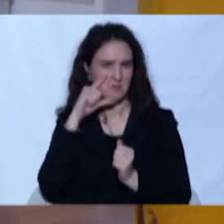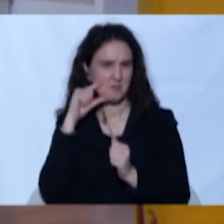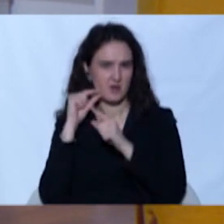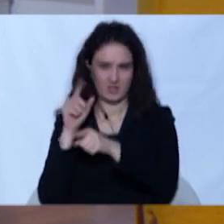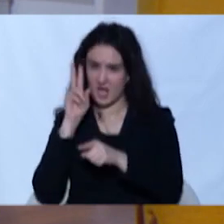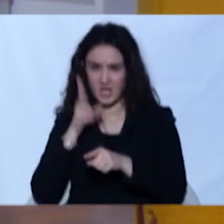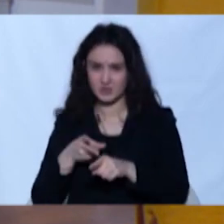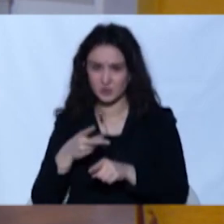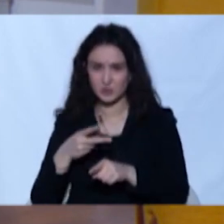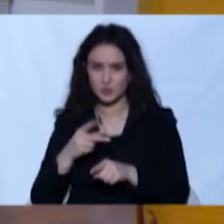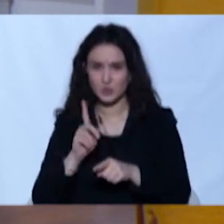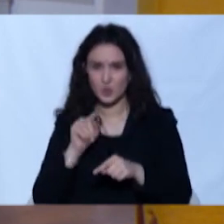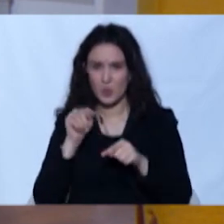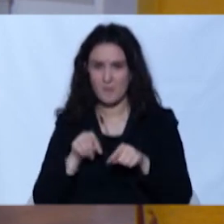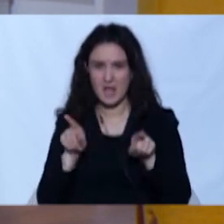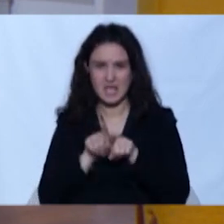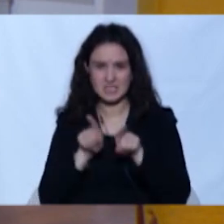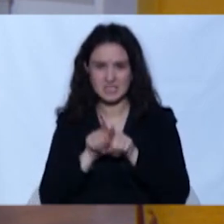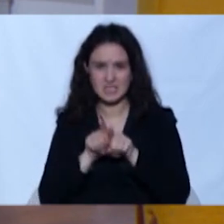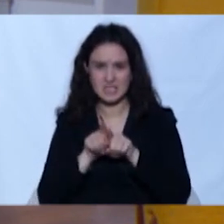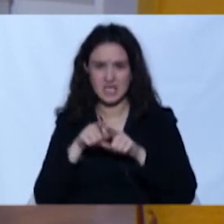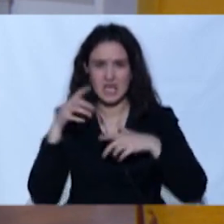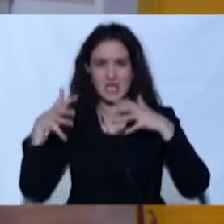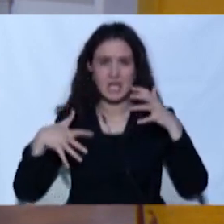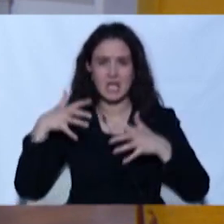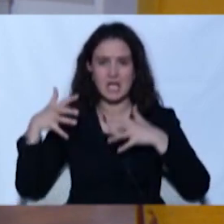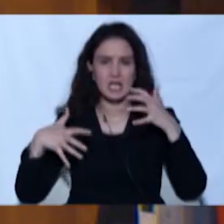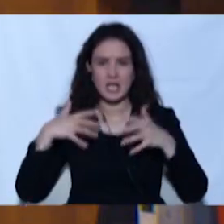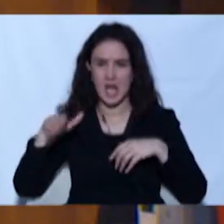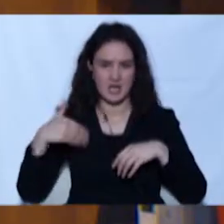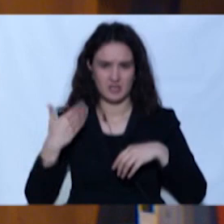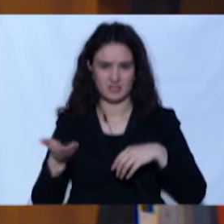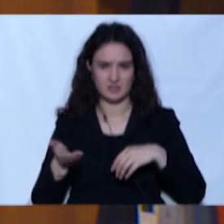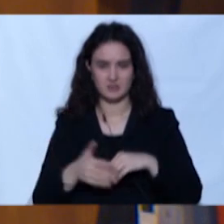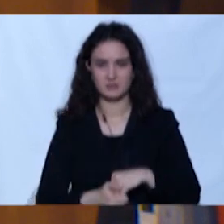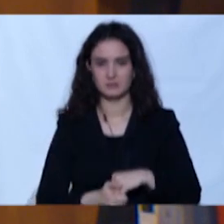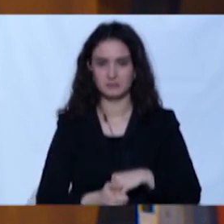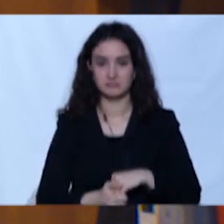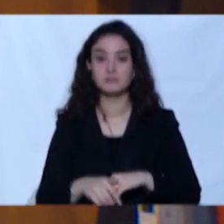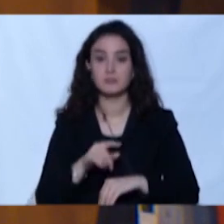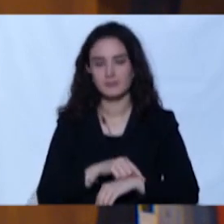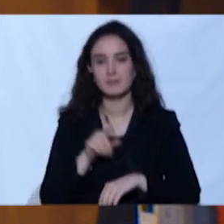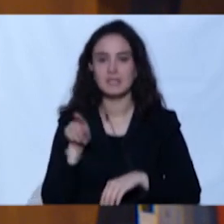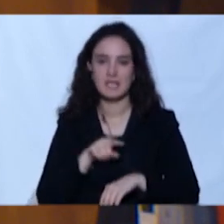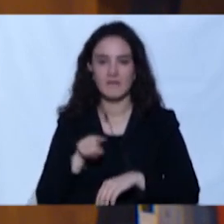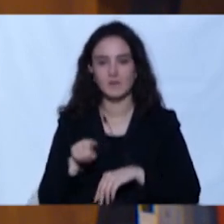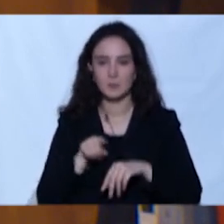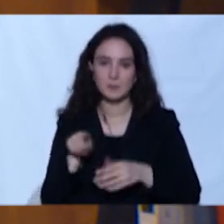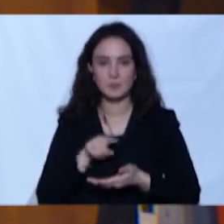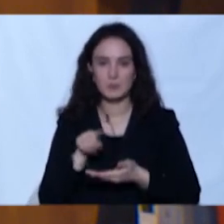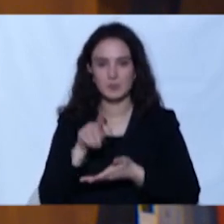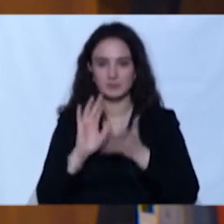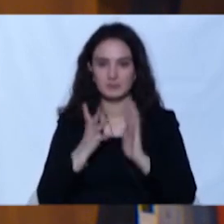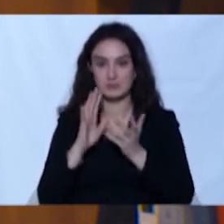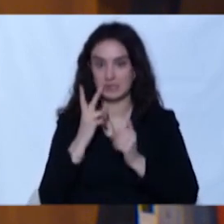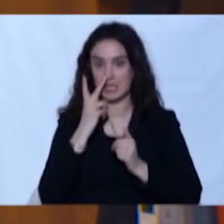know? There's no such thing as a Gruffalo. The mouse walks and sees an